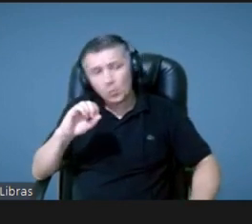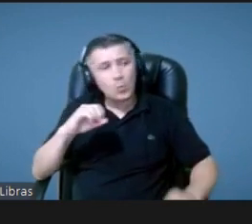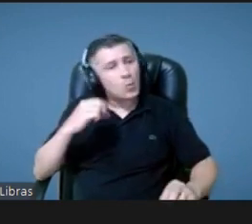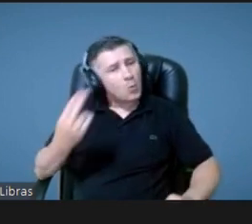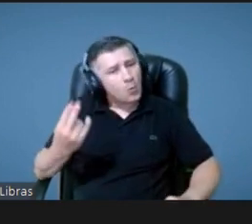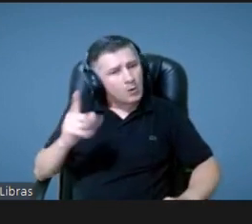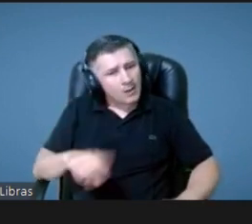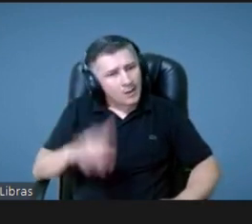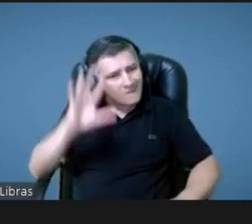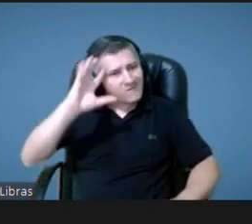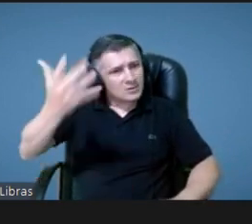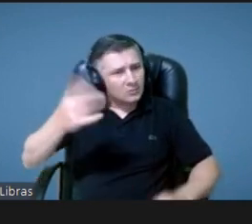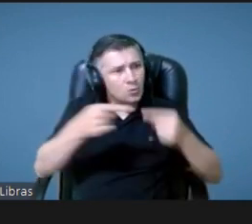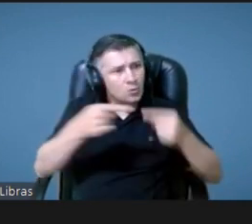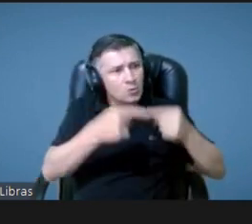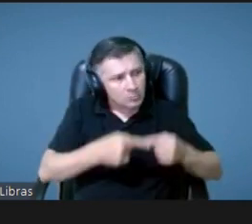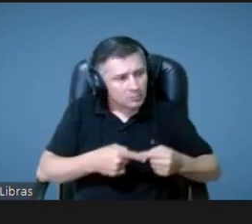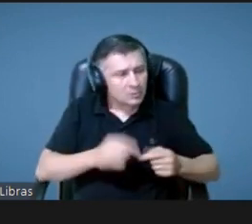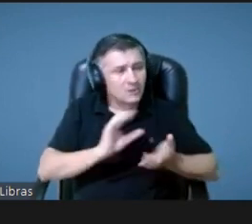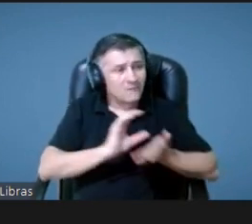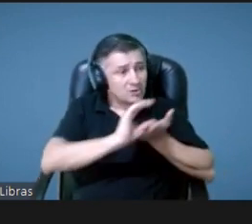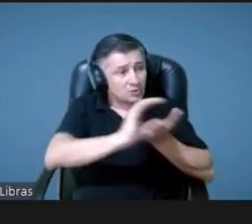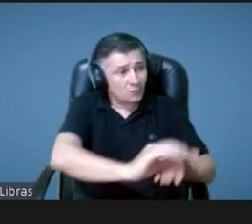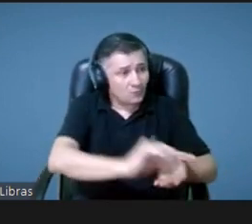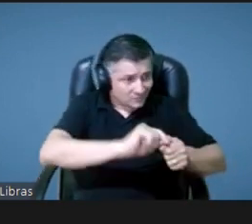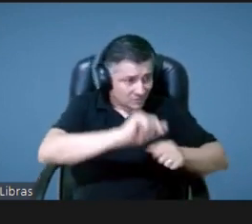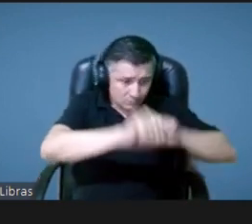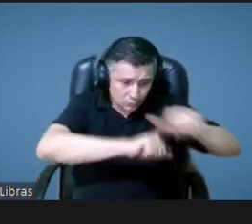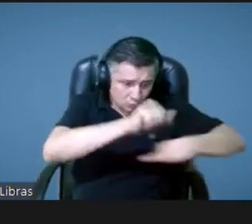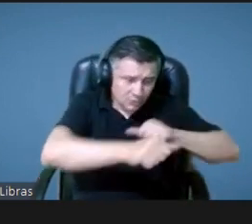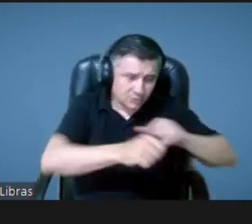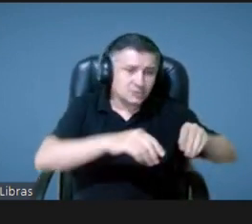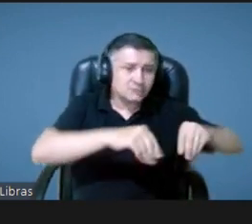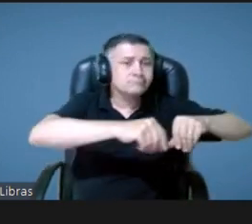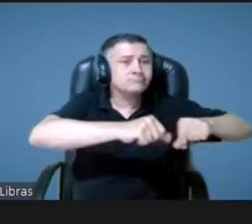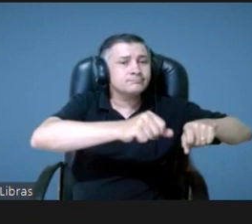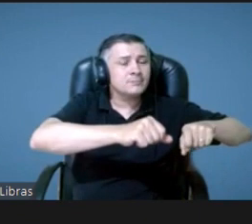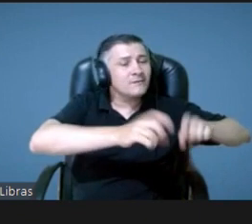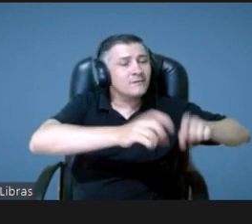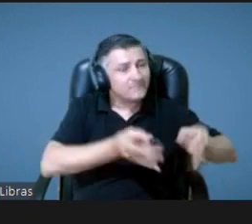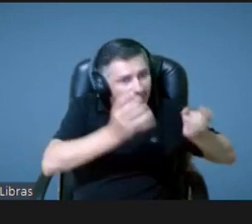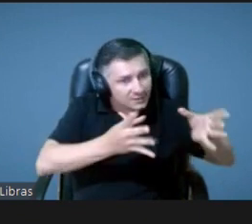Is it going to be accounted for on a POC basis?